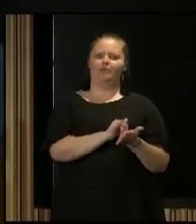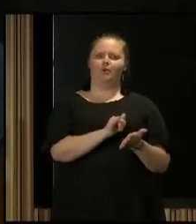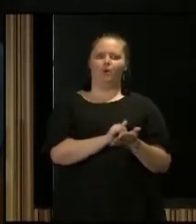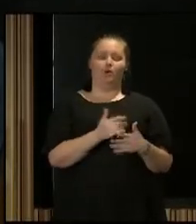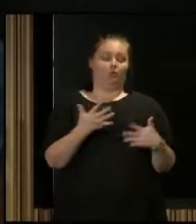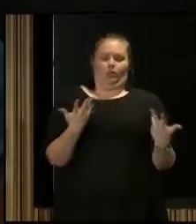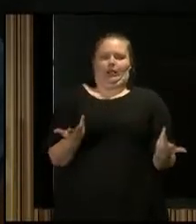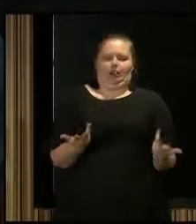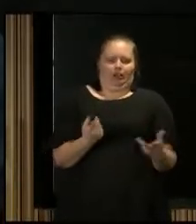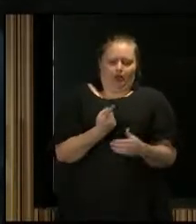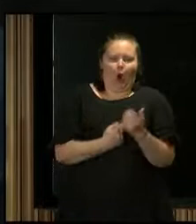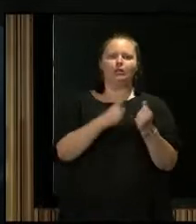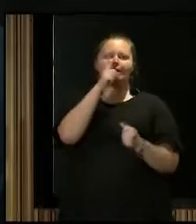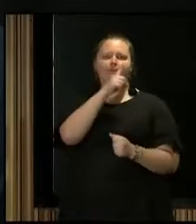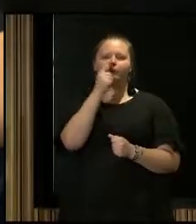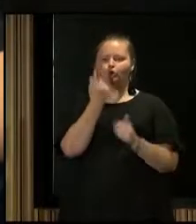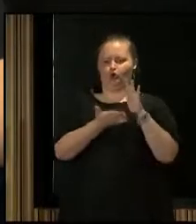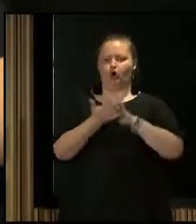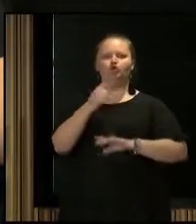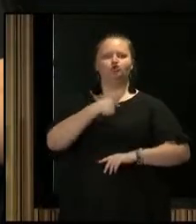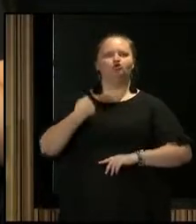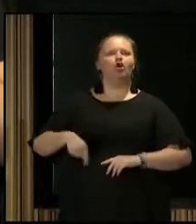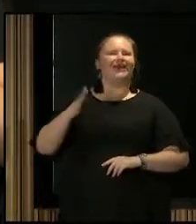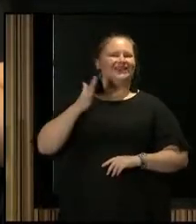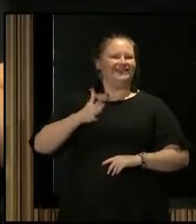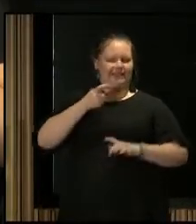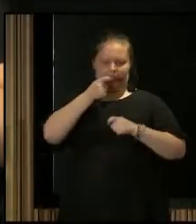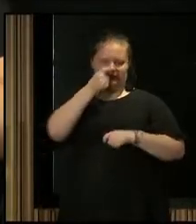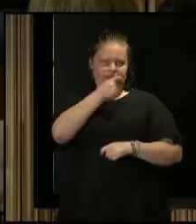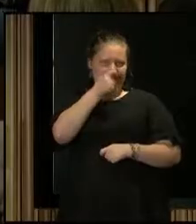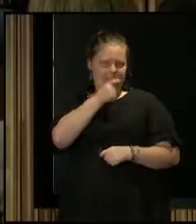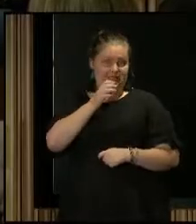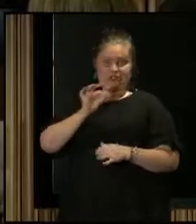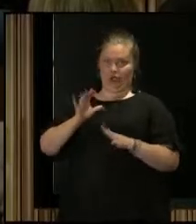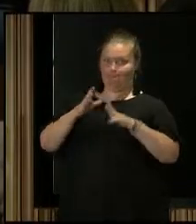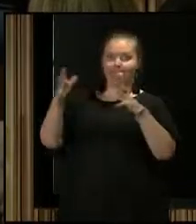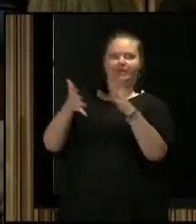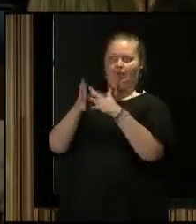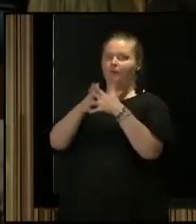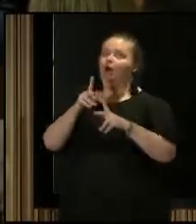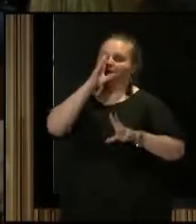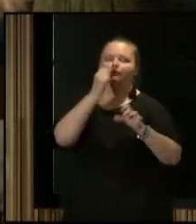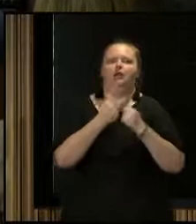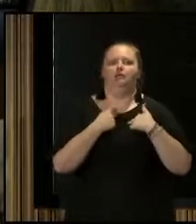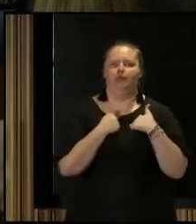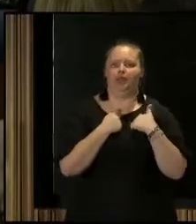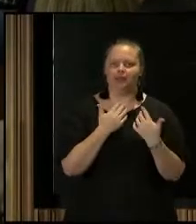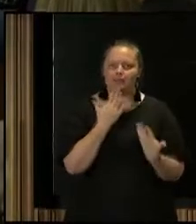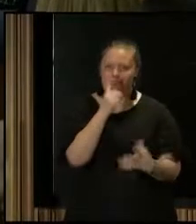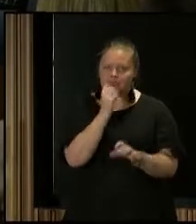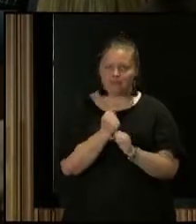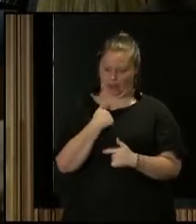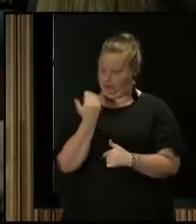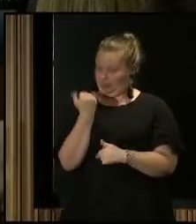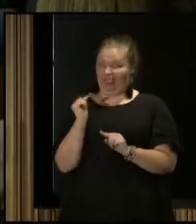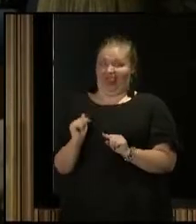there's only people who have been to China need a test. It's not a big deal in America. And I was like, no, believe me. I was just there